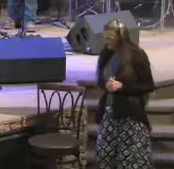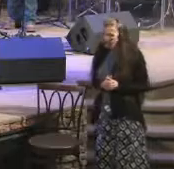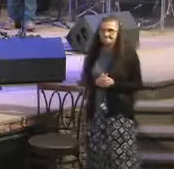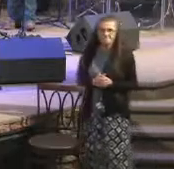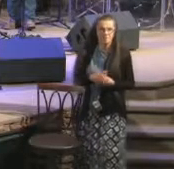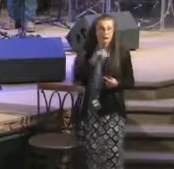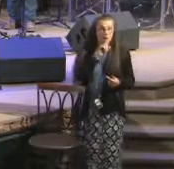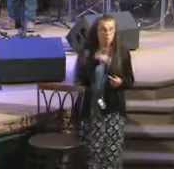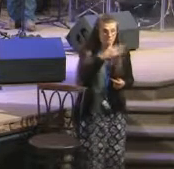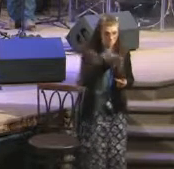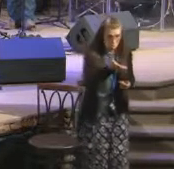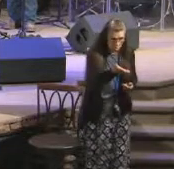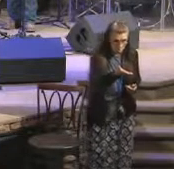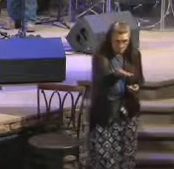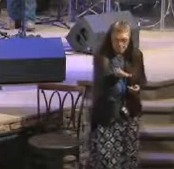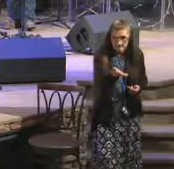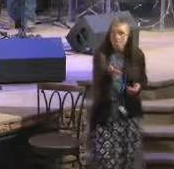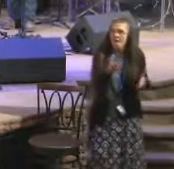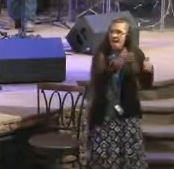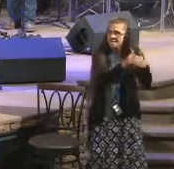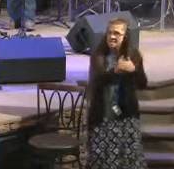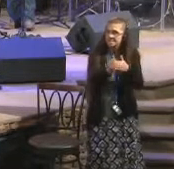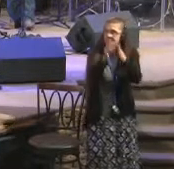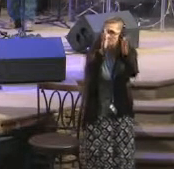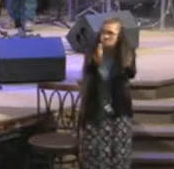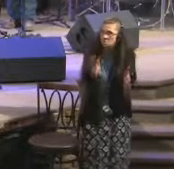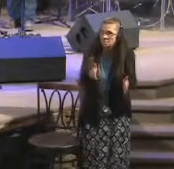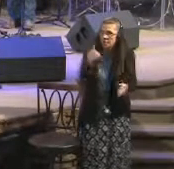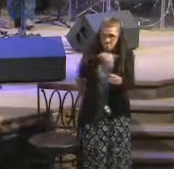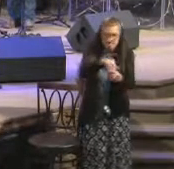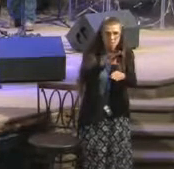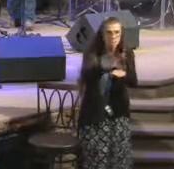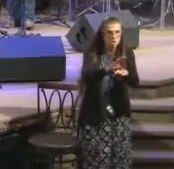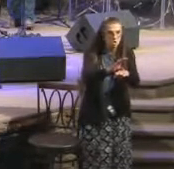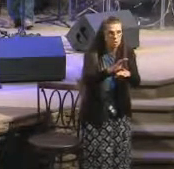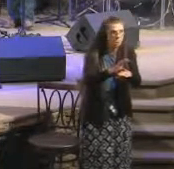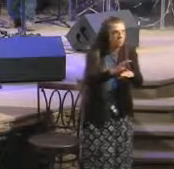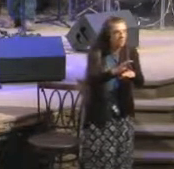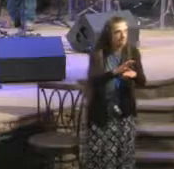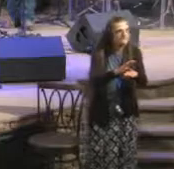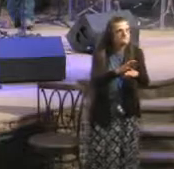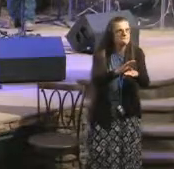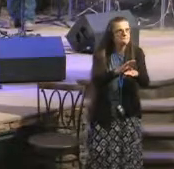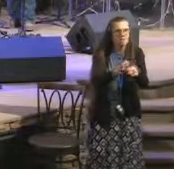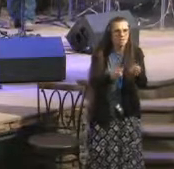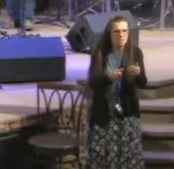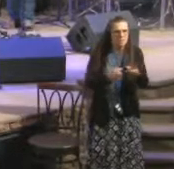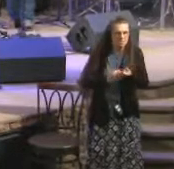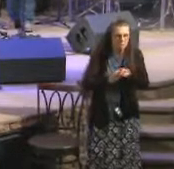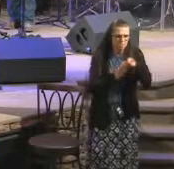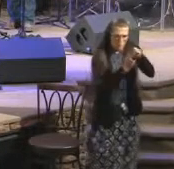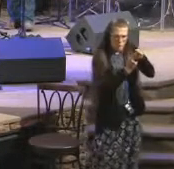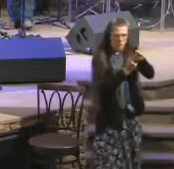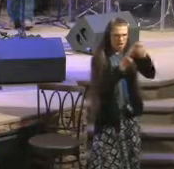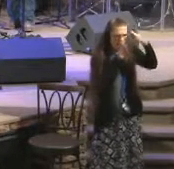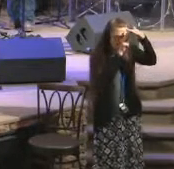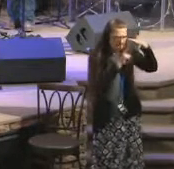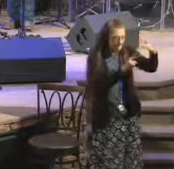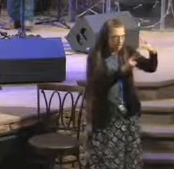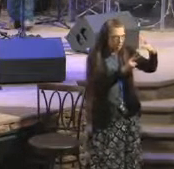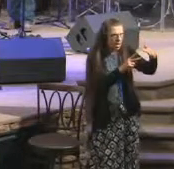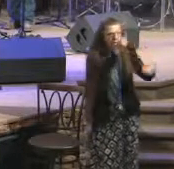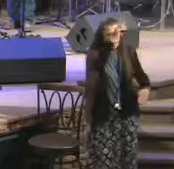I will tell you, as leadership in this church, support the vision that God